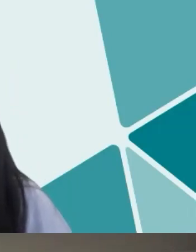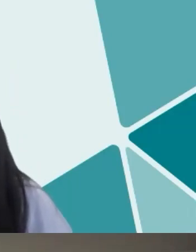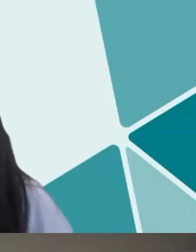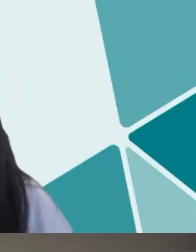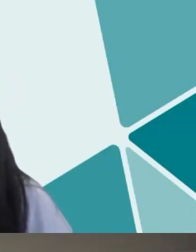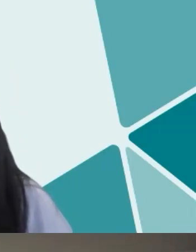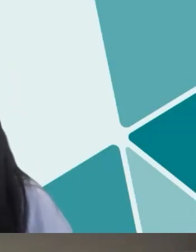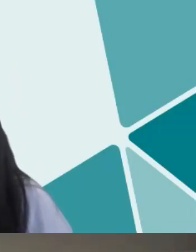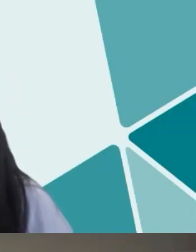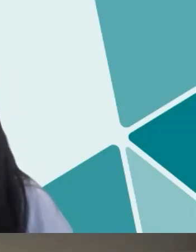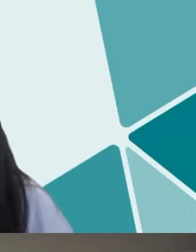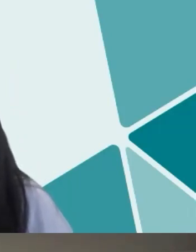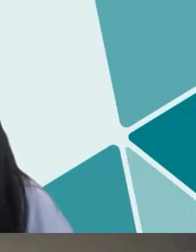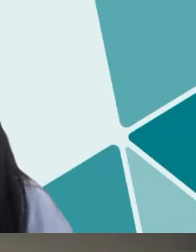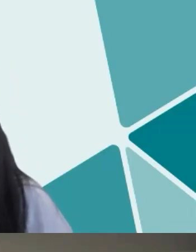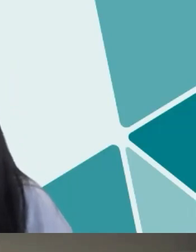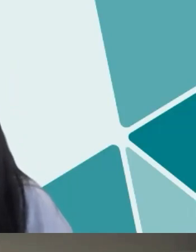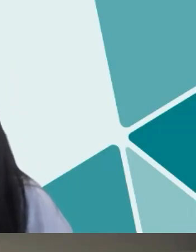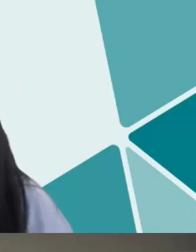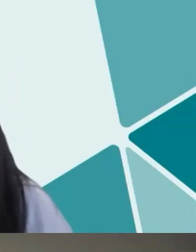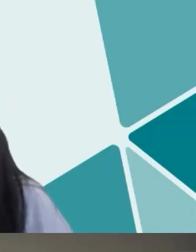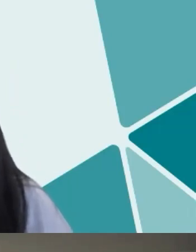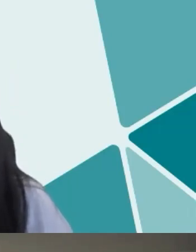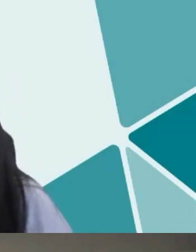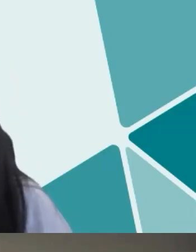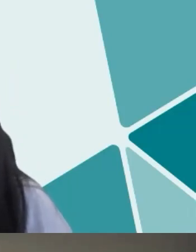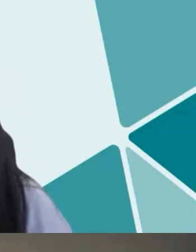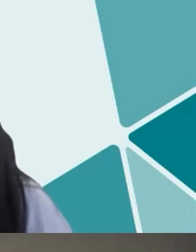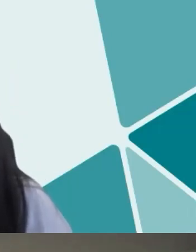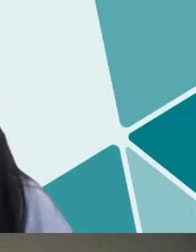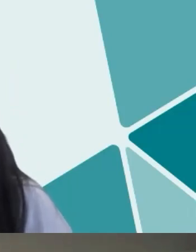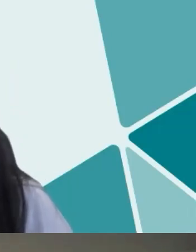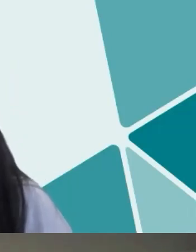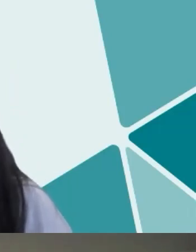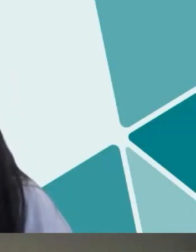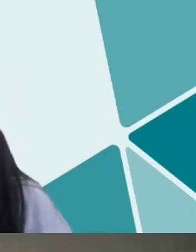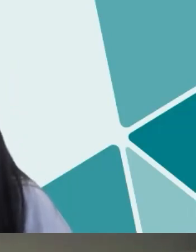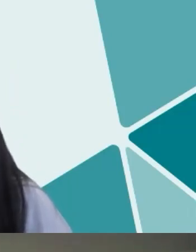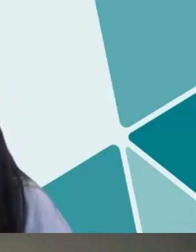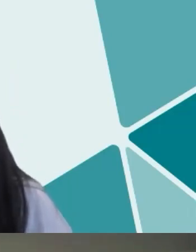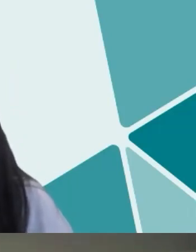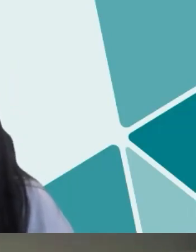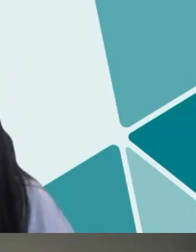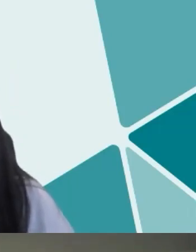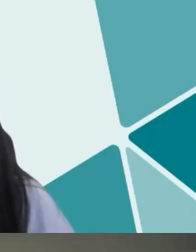of disseminating through our partners at the CADCs and our HBI